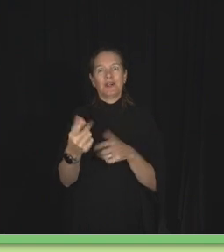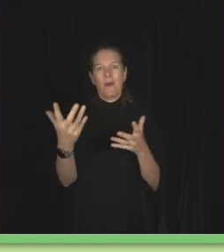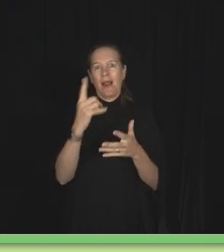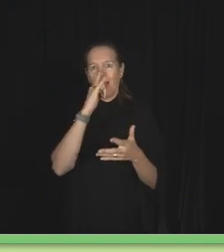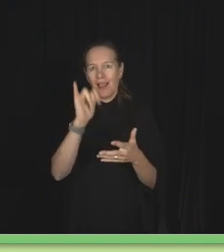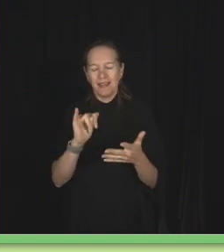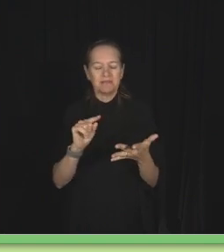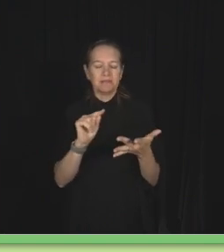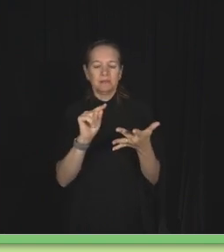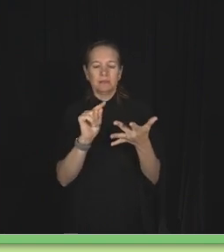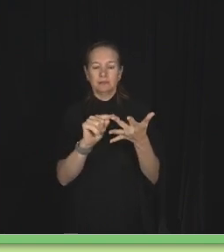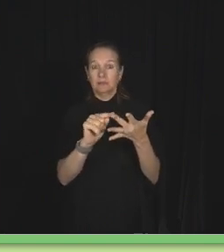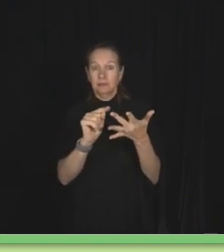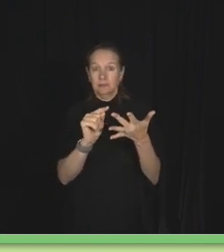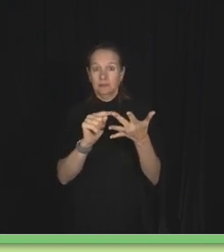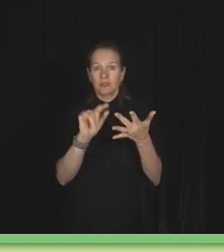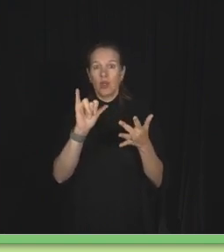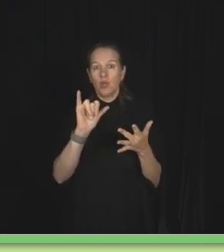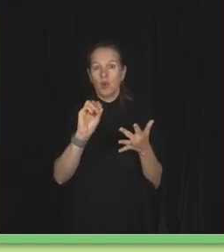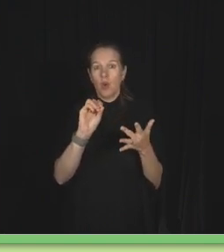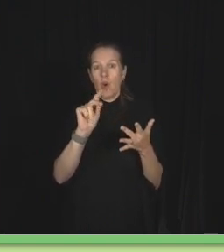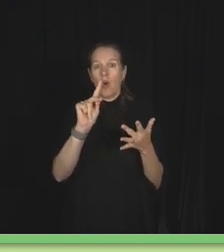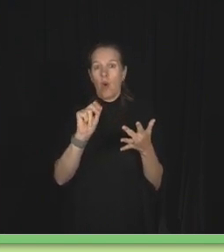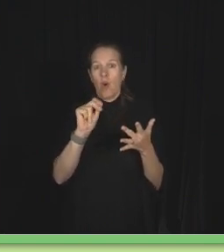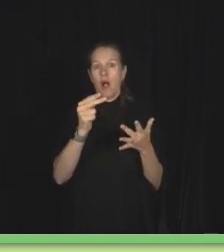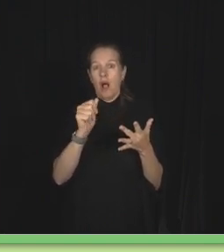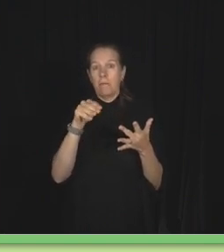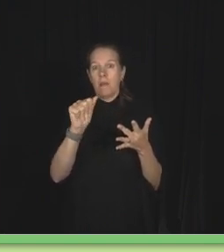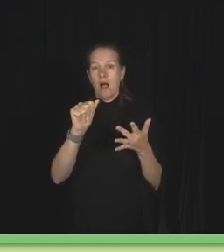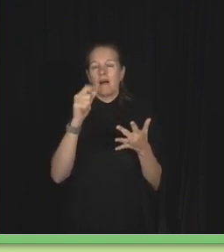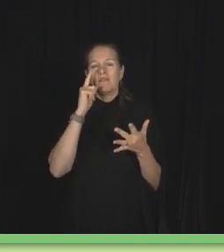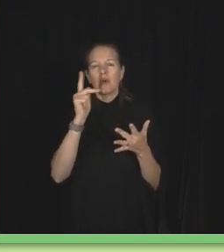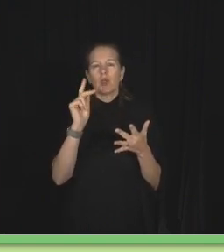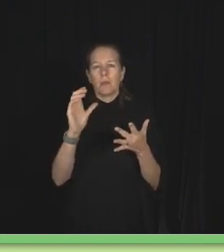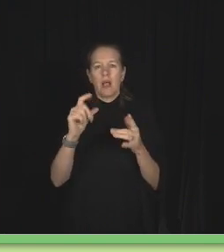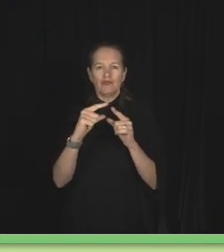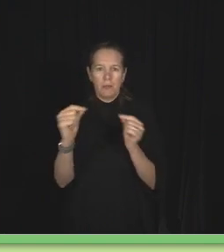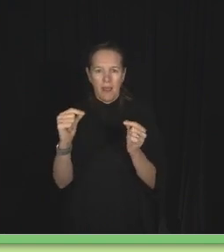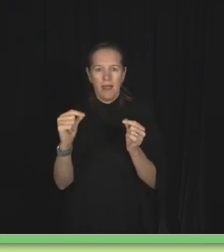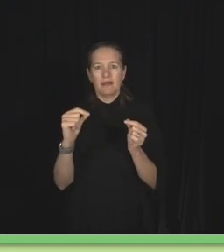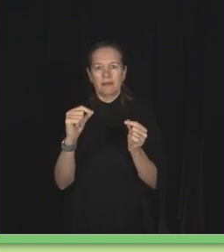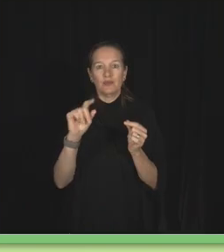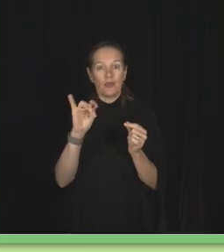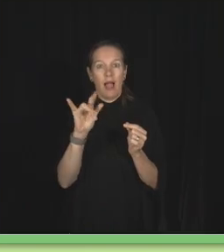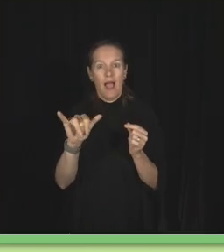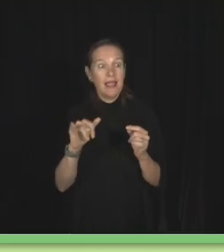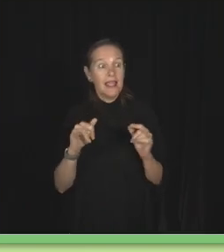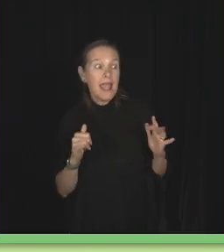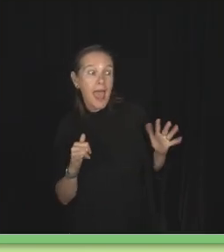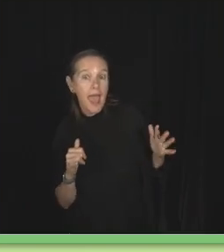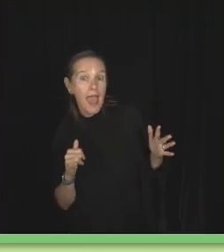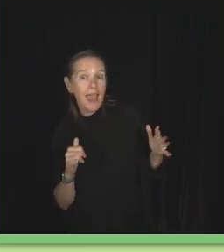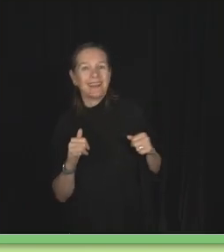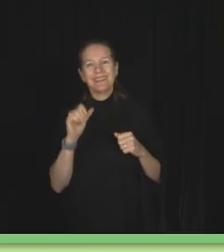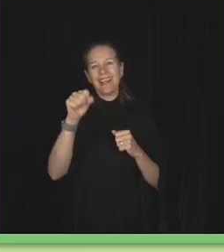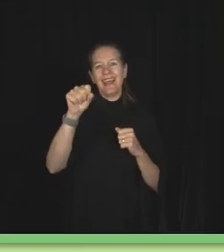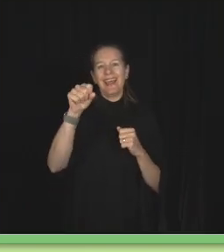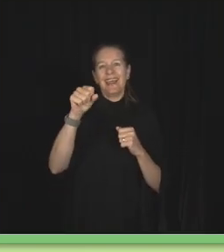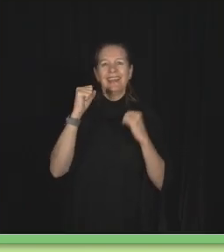that. Then we'll be in Yokohama for KubeCon Japan in July. Yes.